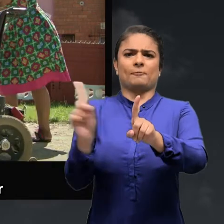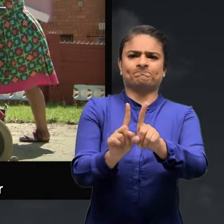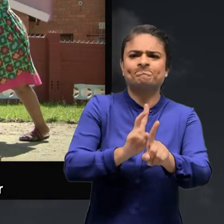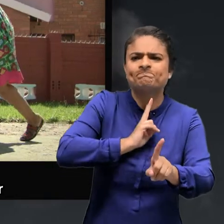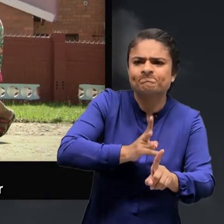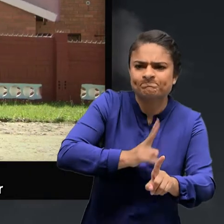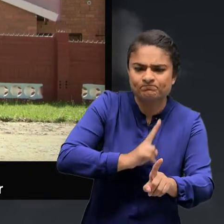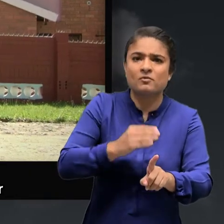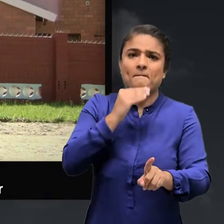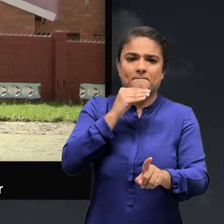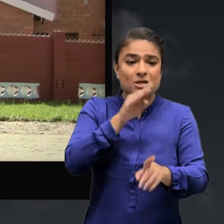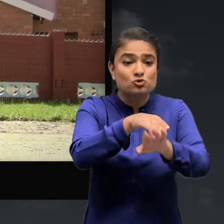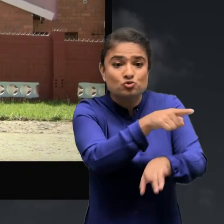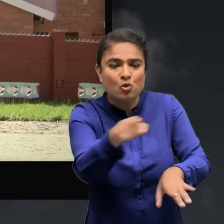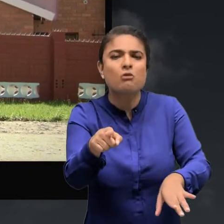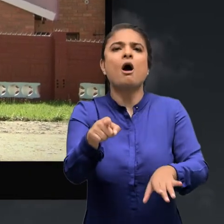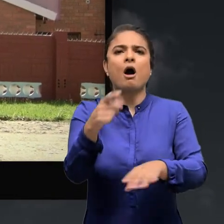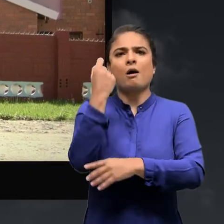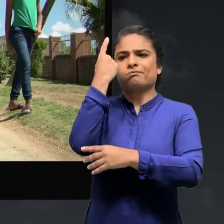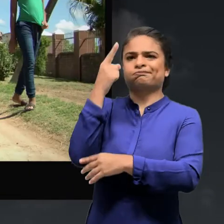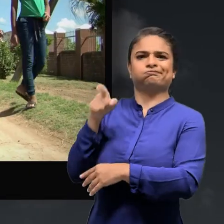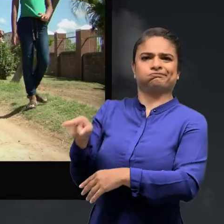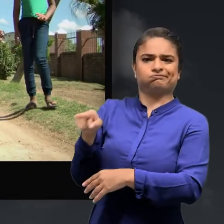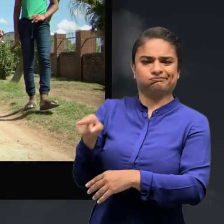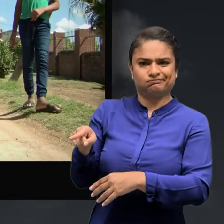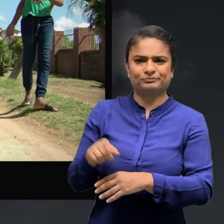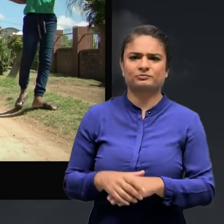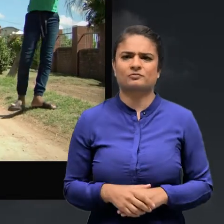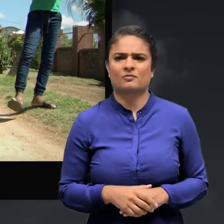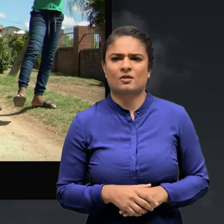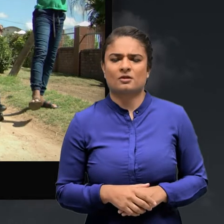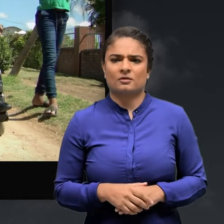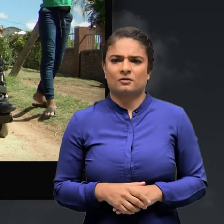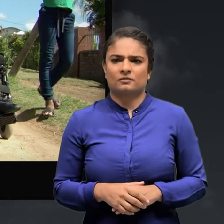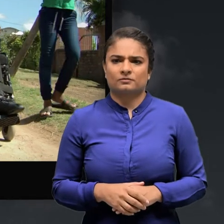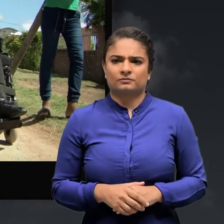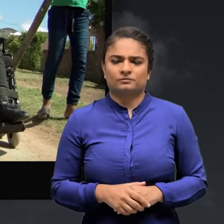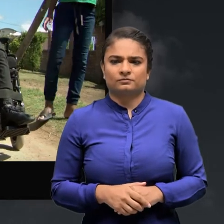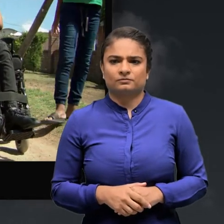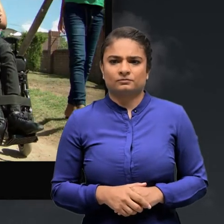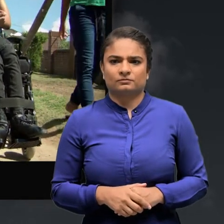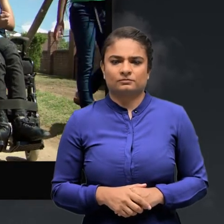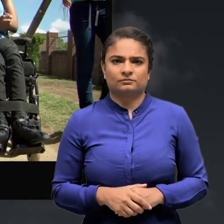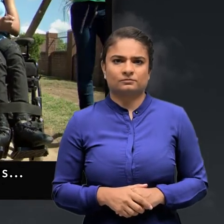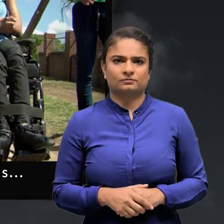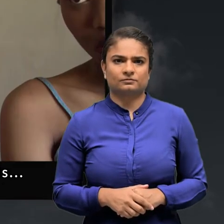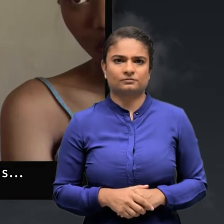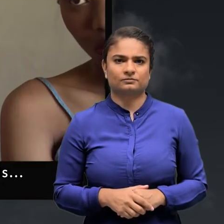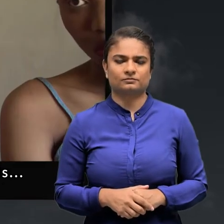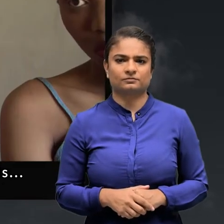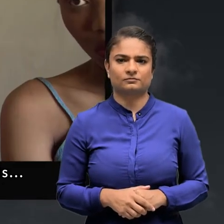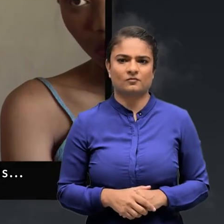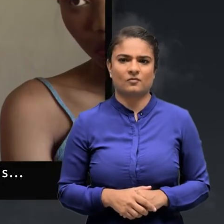akululanga, funeka kube khona umntu ozomunderstand, atolikele omnye uba uthi even naseklasini. But